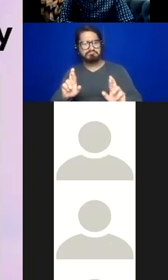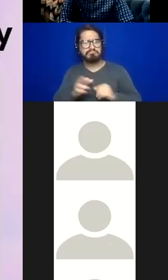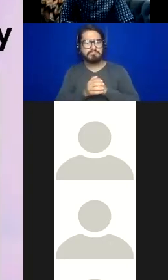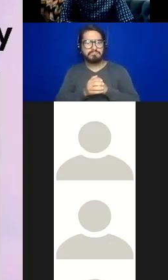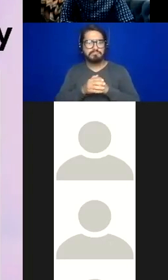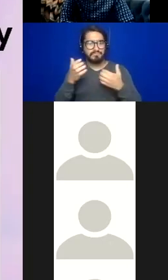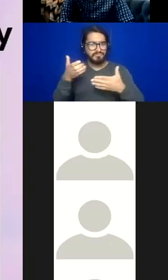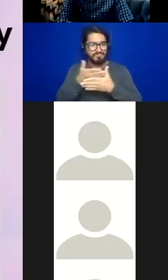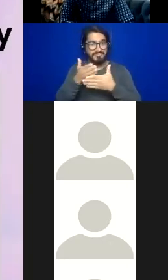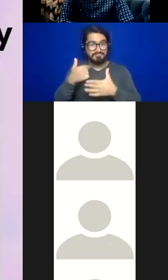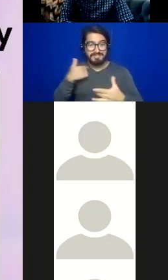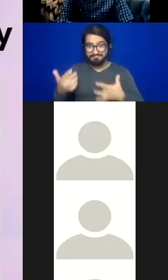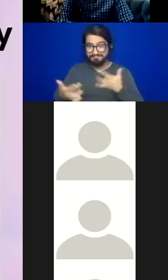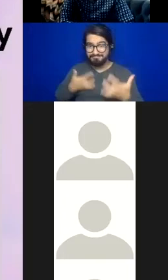excited.